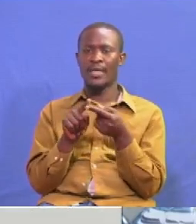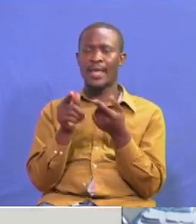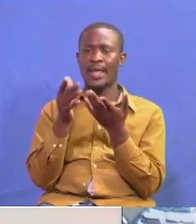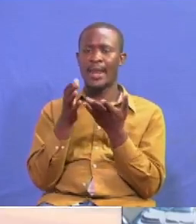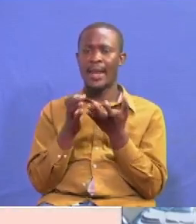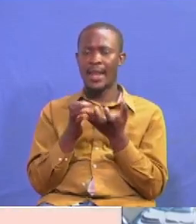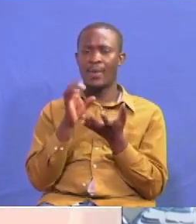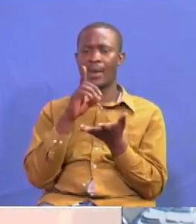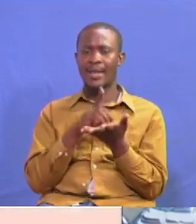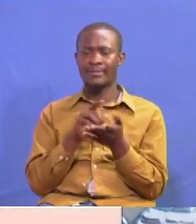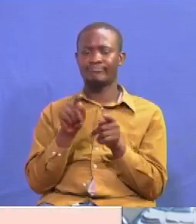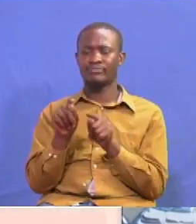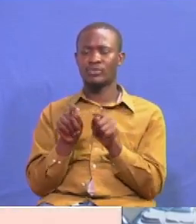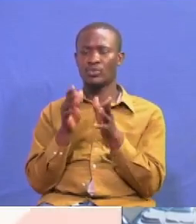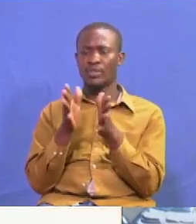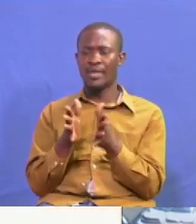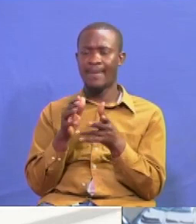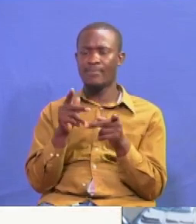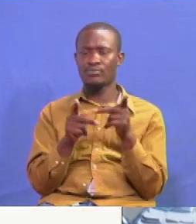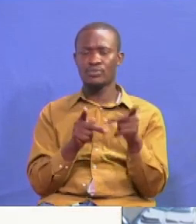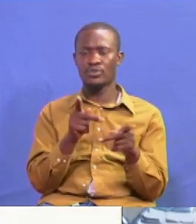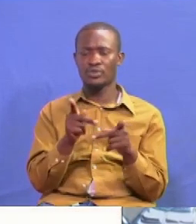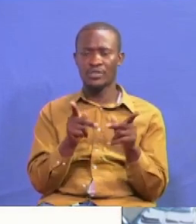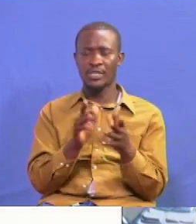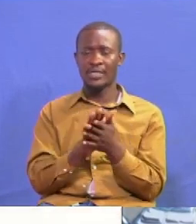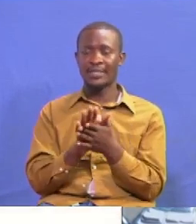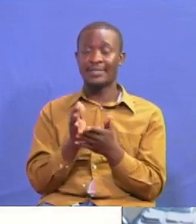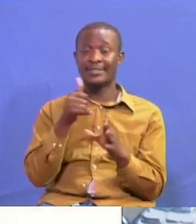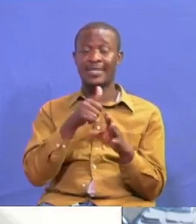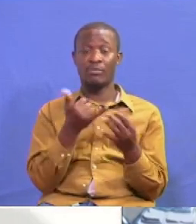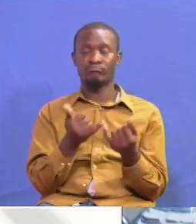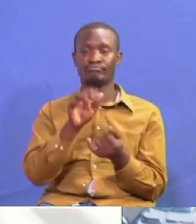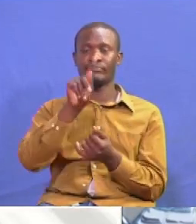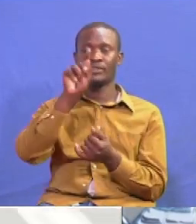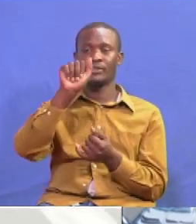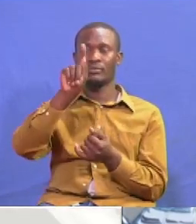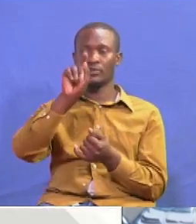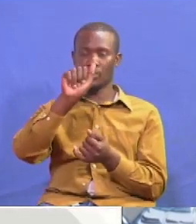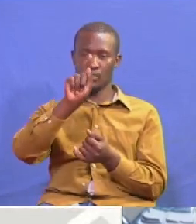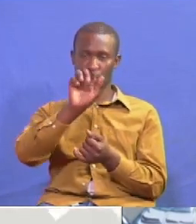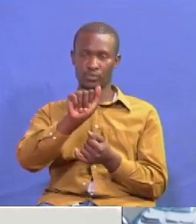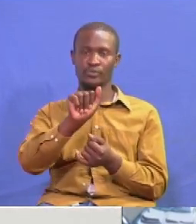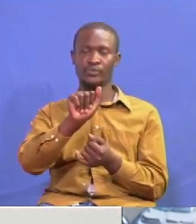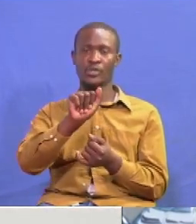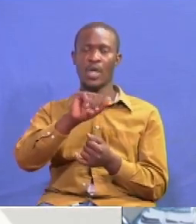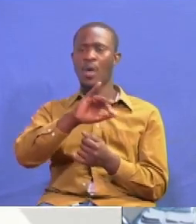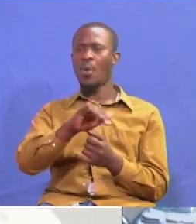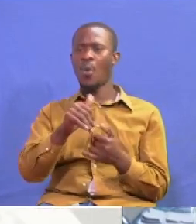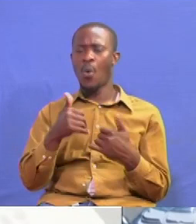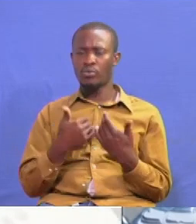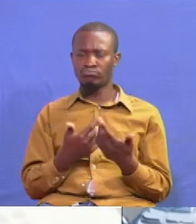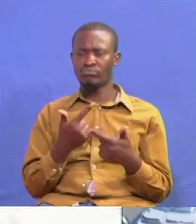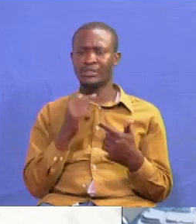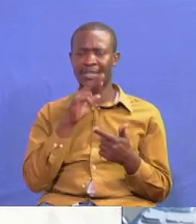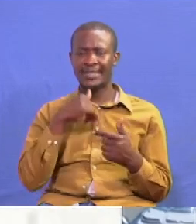require data controllers and data processors, including now TikTok, because TikTok falls in the category